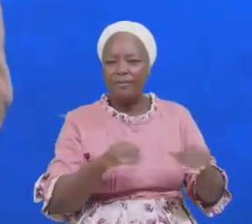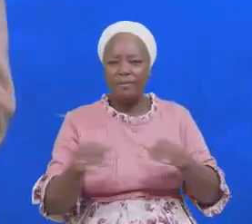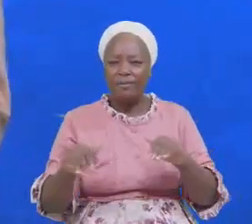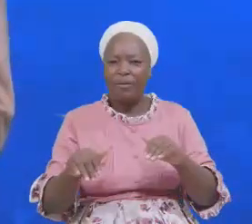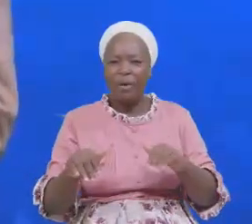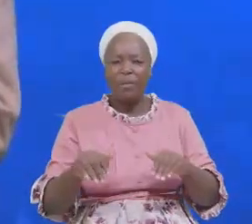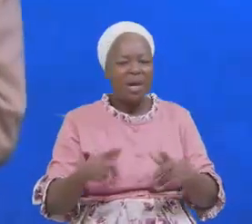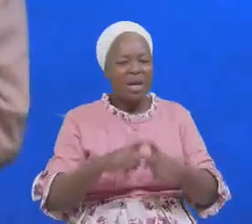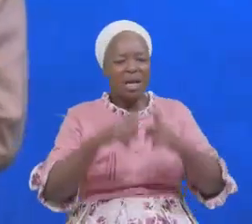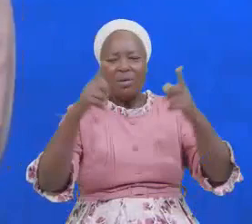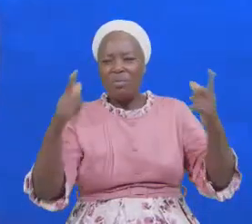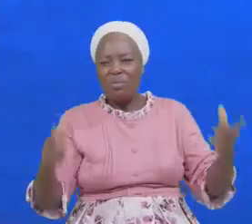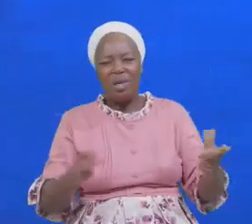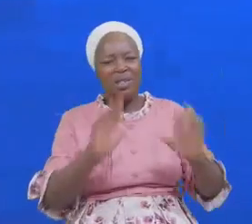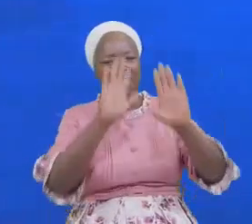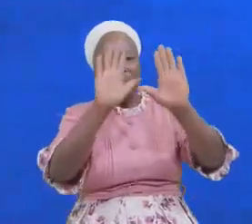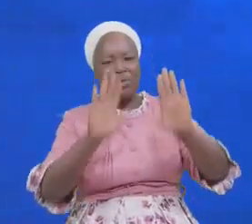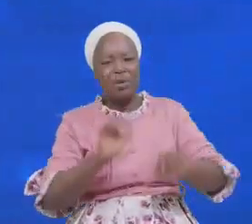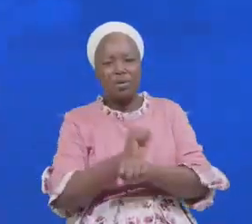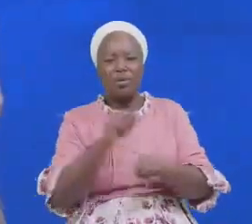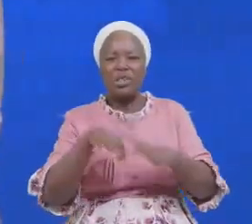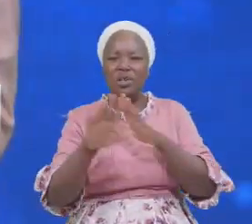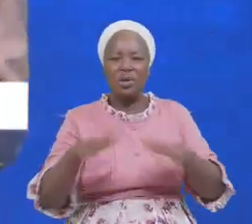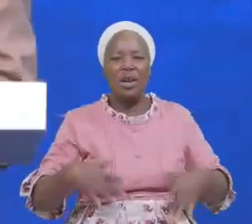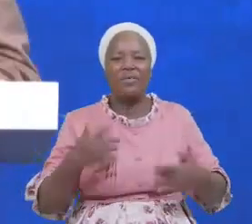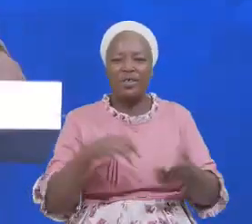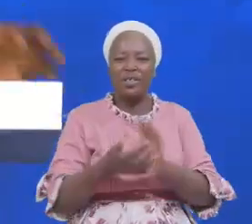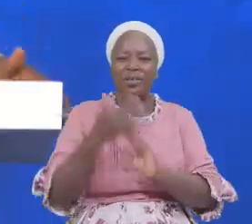unexpected miracles in your life.